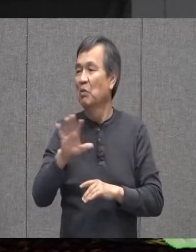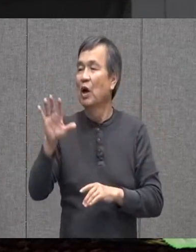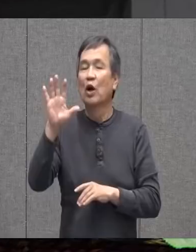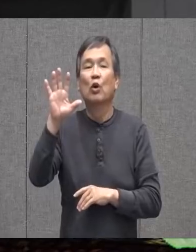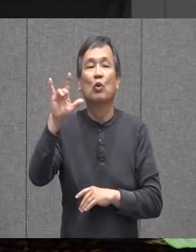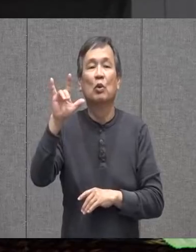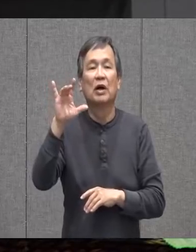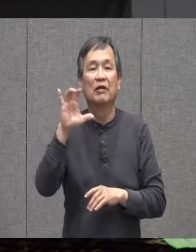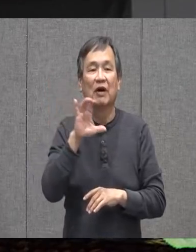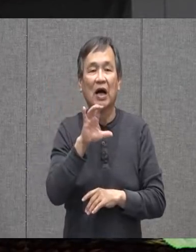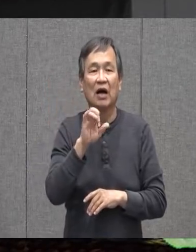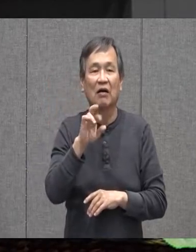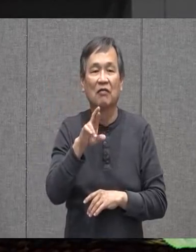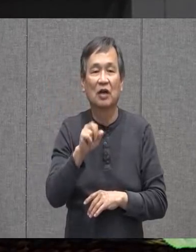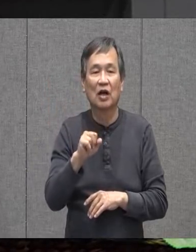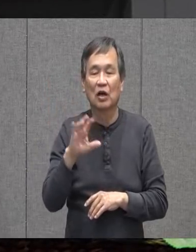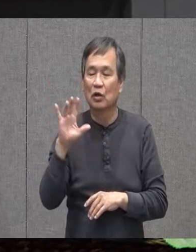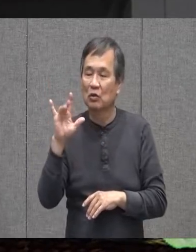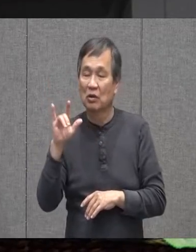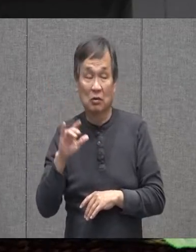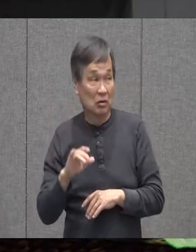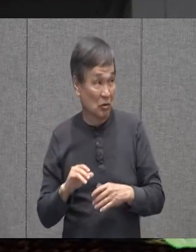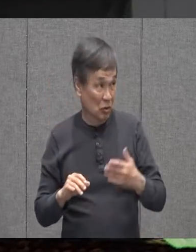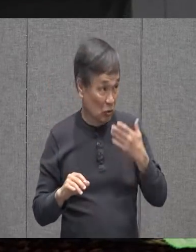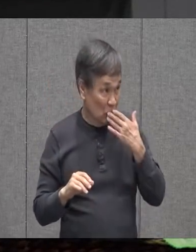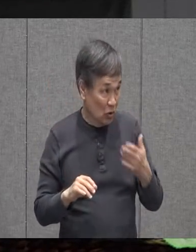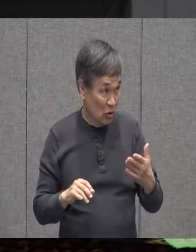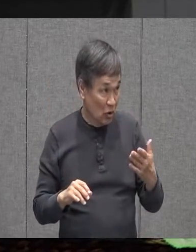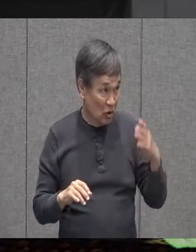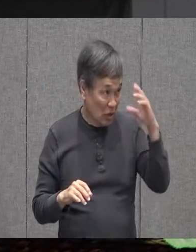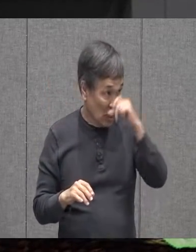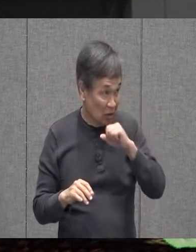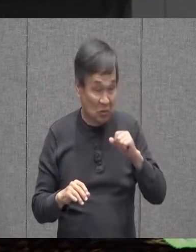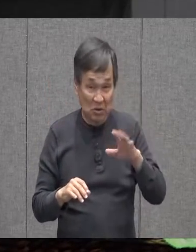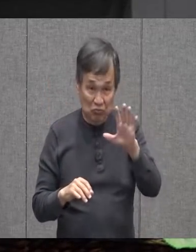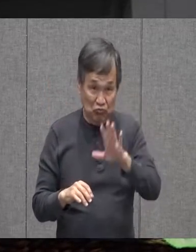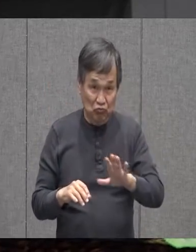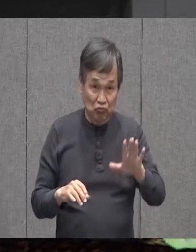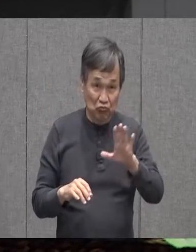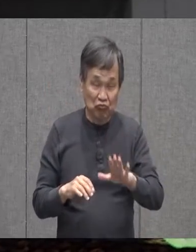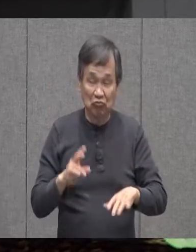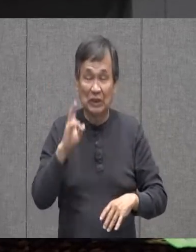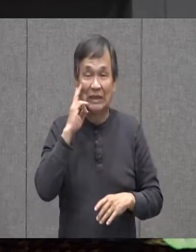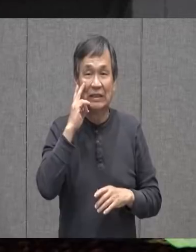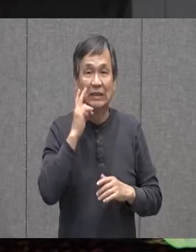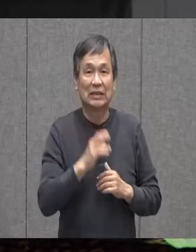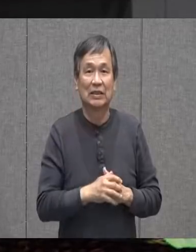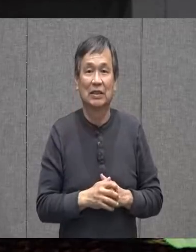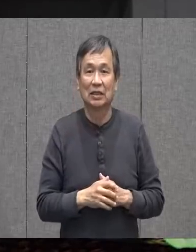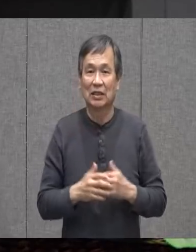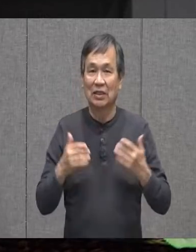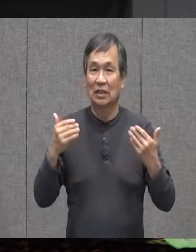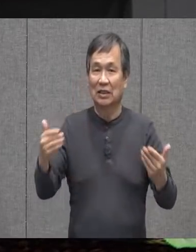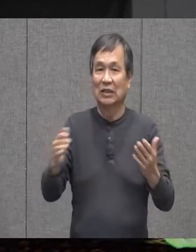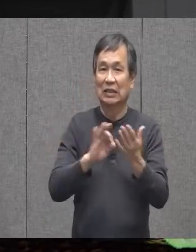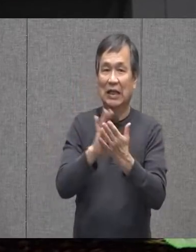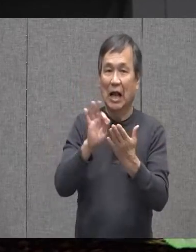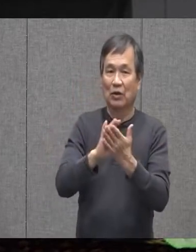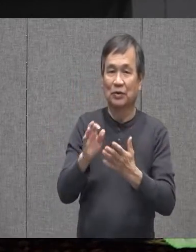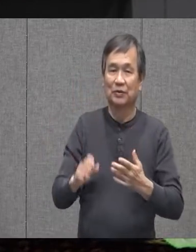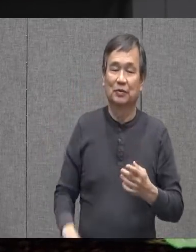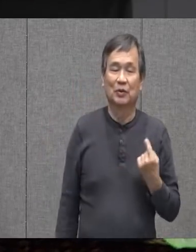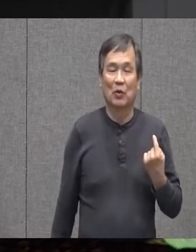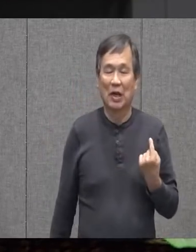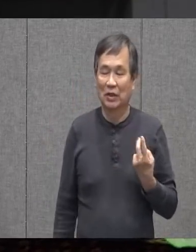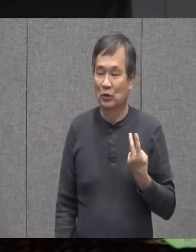Wow, I wonder if that was a good estimate. All right, counting to double check.